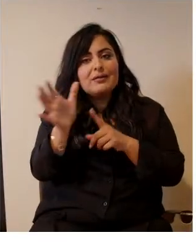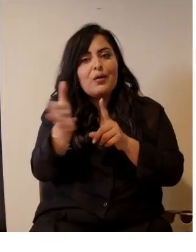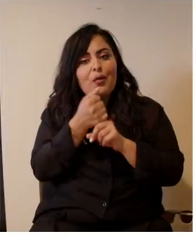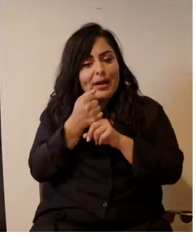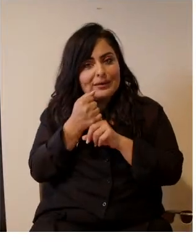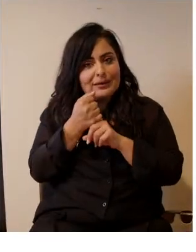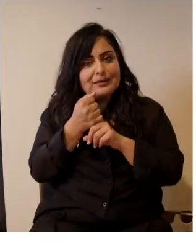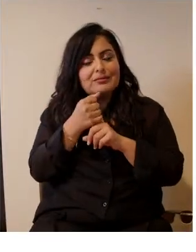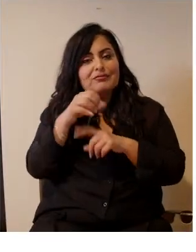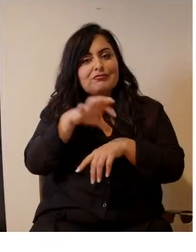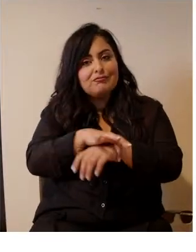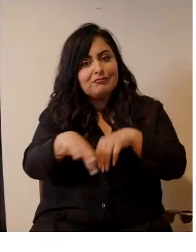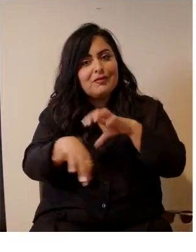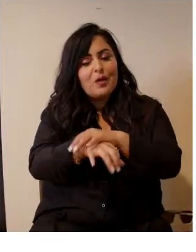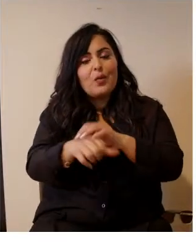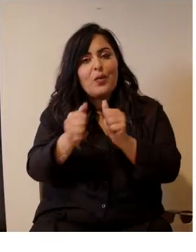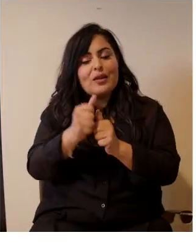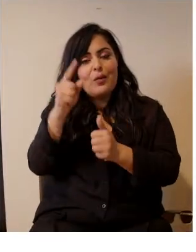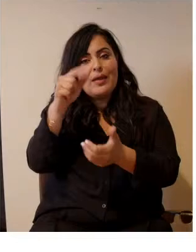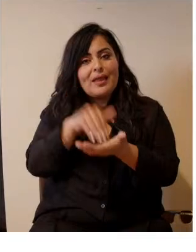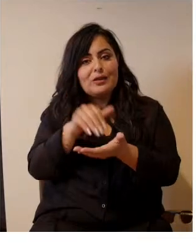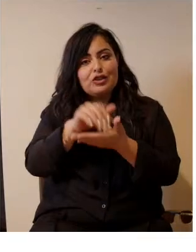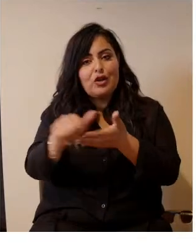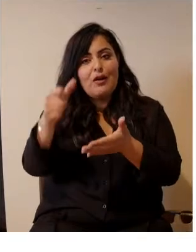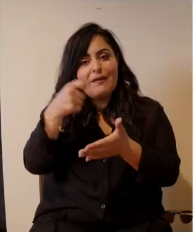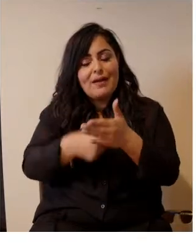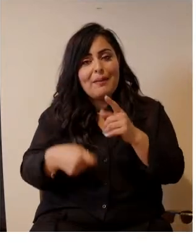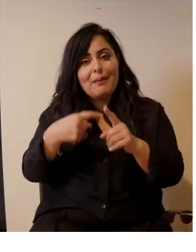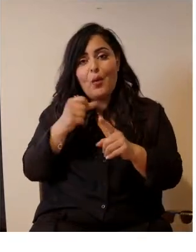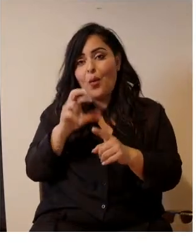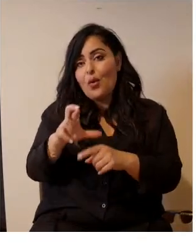arrest with a $1,000 fine and or jail time.